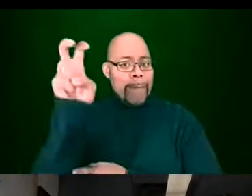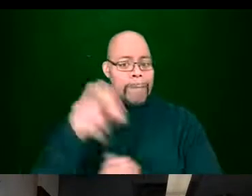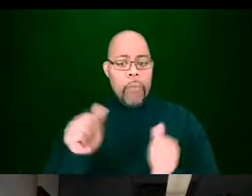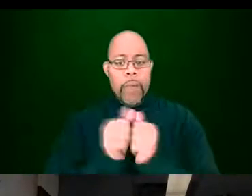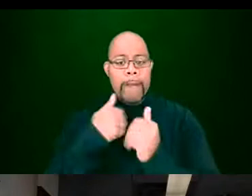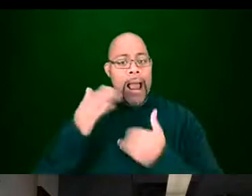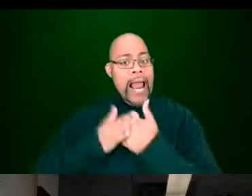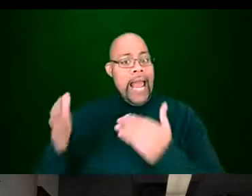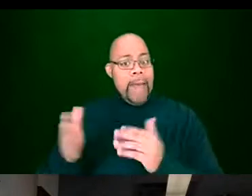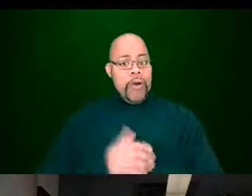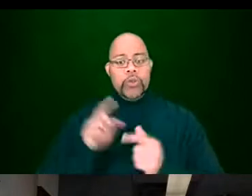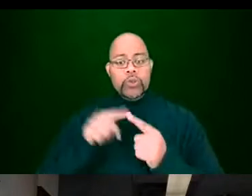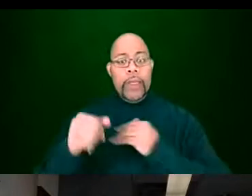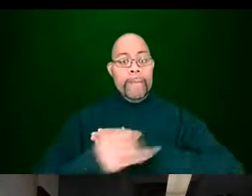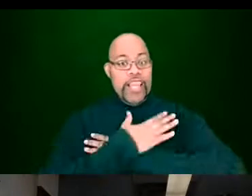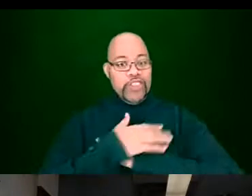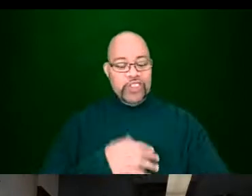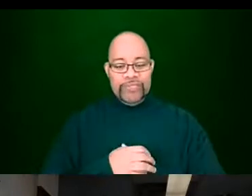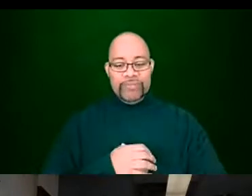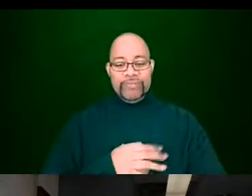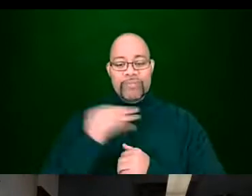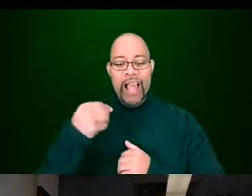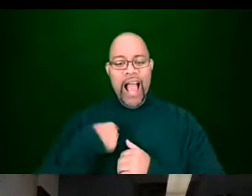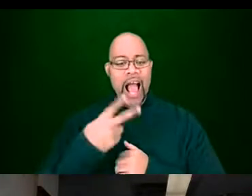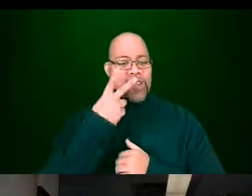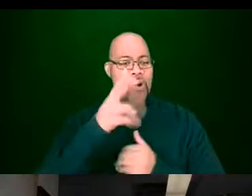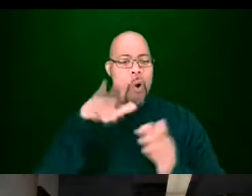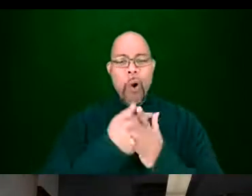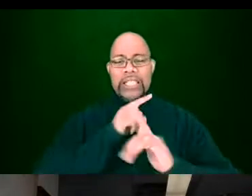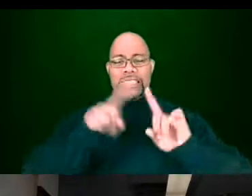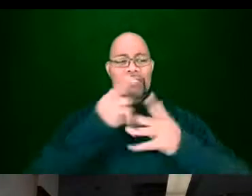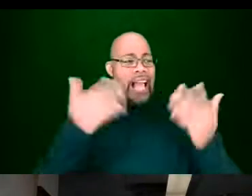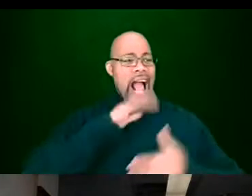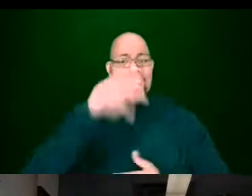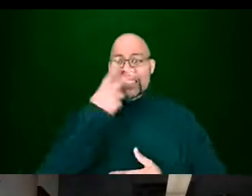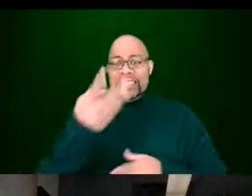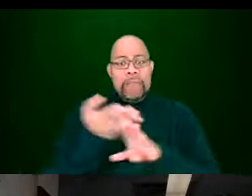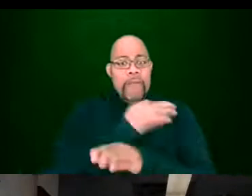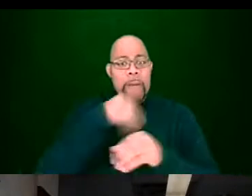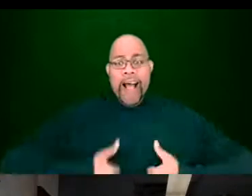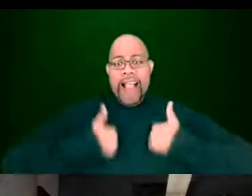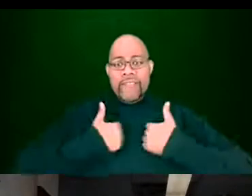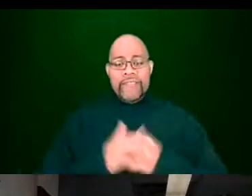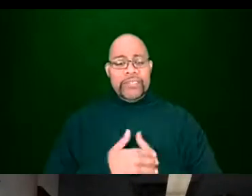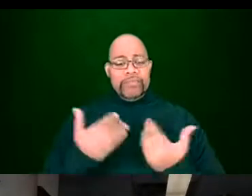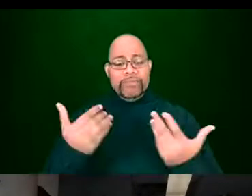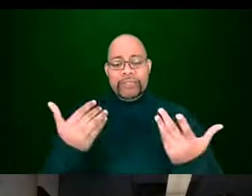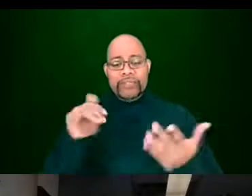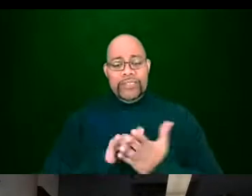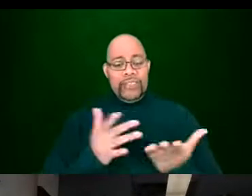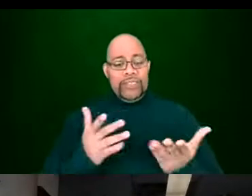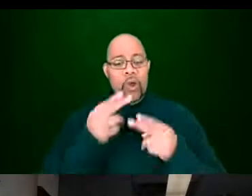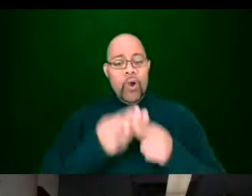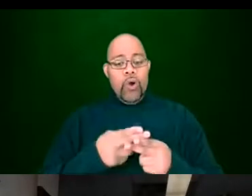my neighbor to the beach, and I saw all sorts of stuff I had never seen in my life before. It's called